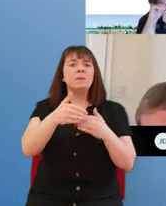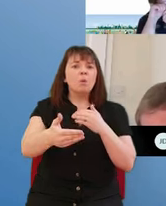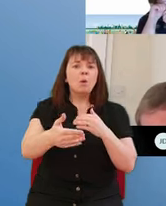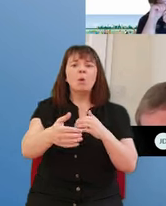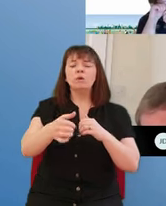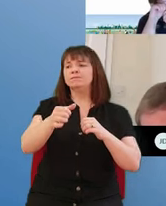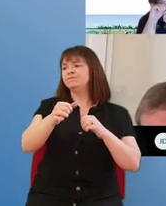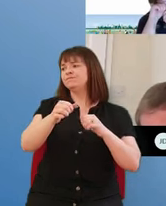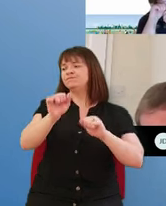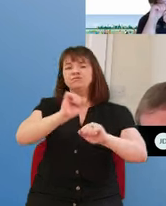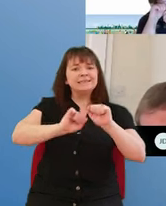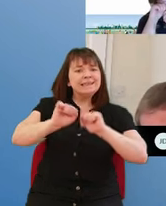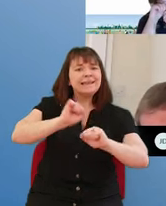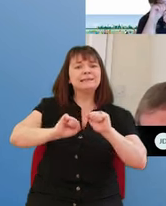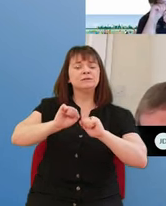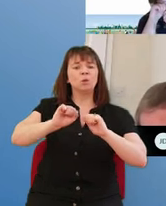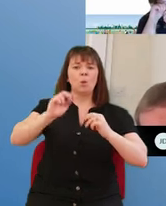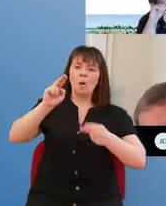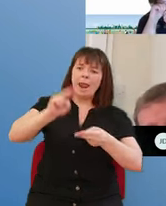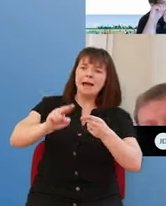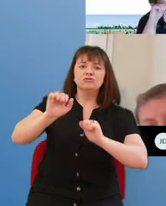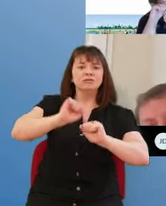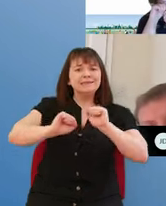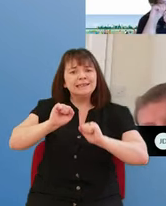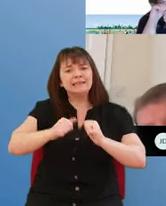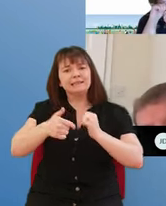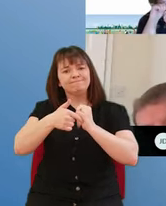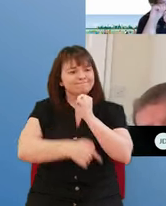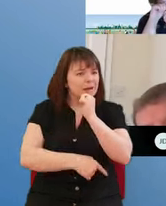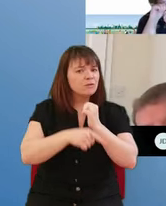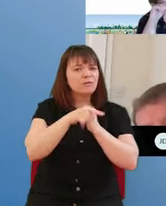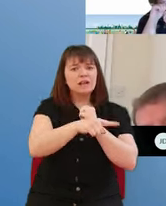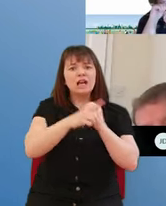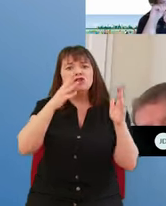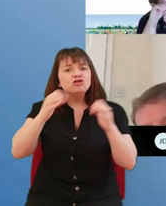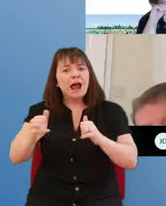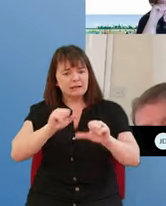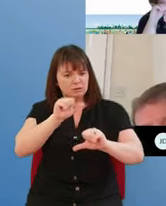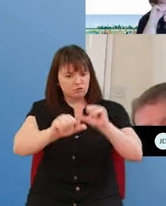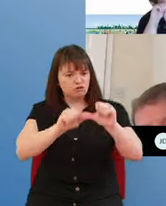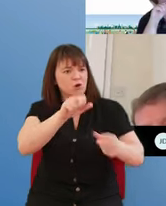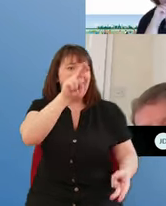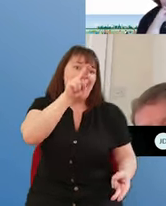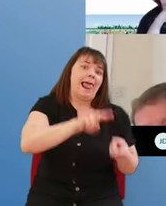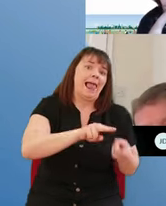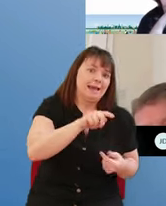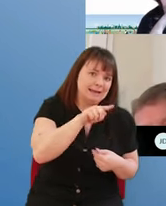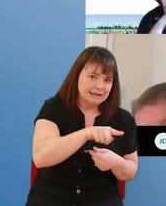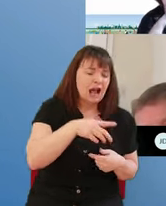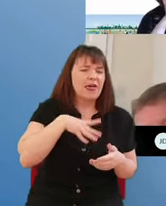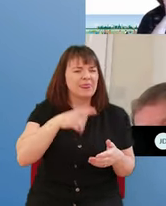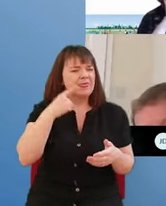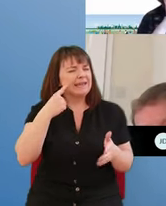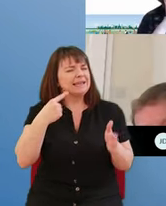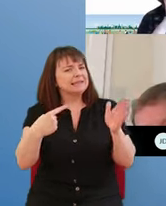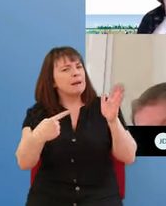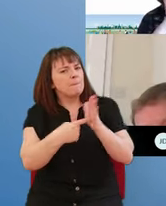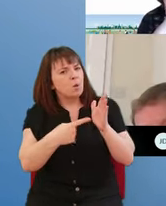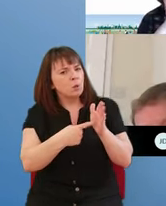of put some targeted support into those now. So really pleased to see this proposal, Claire. So I hope it gets supported. Thank